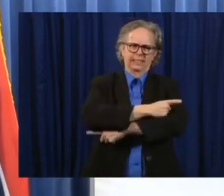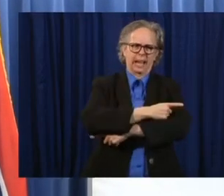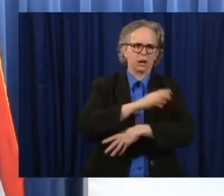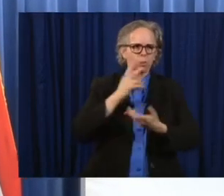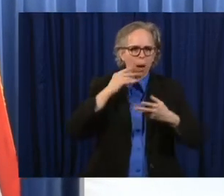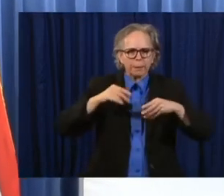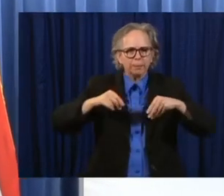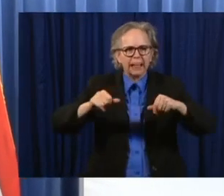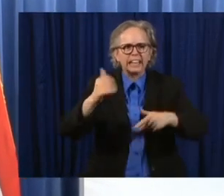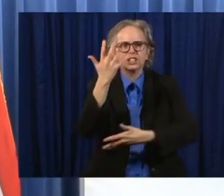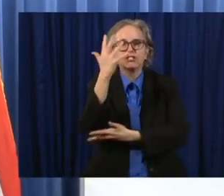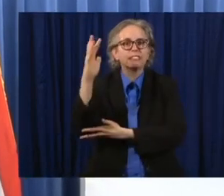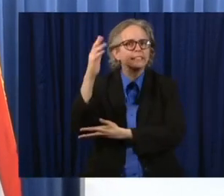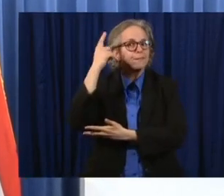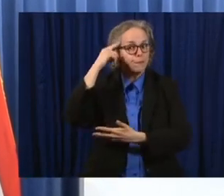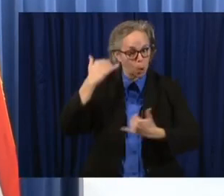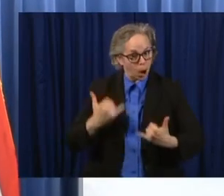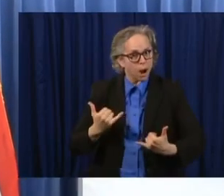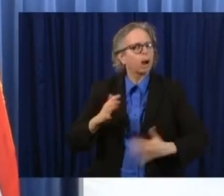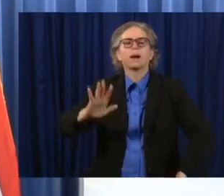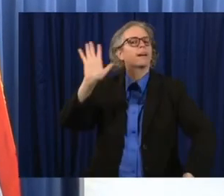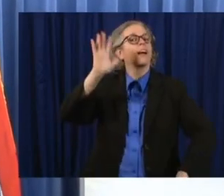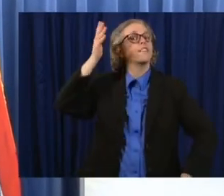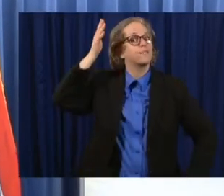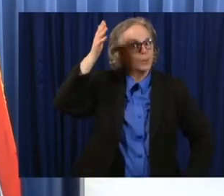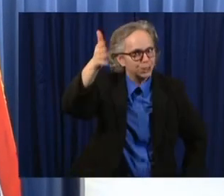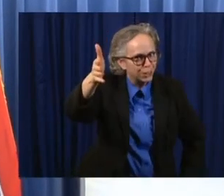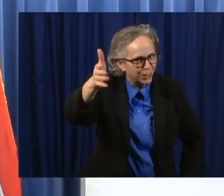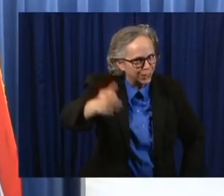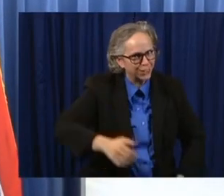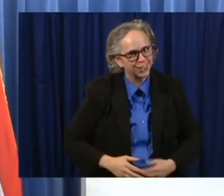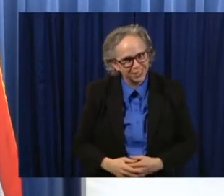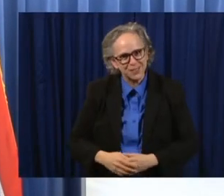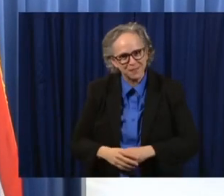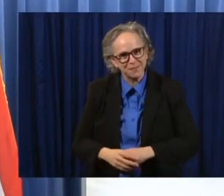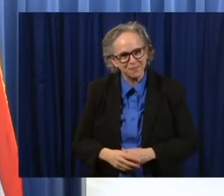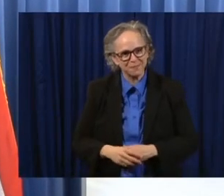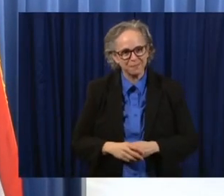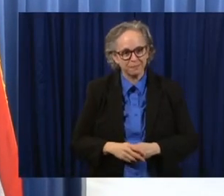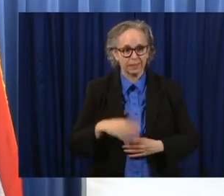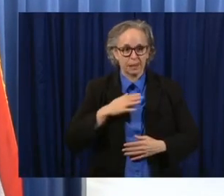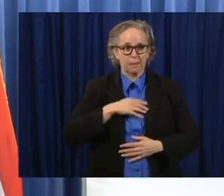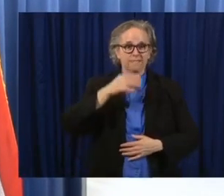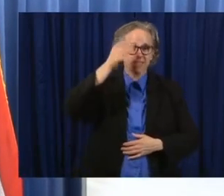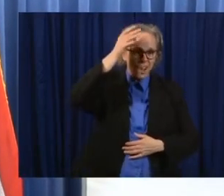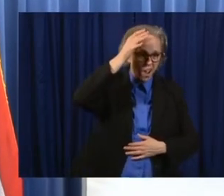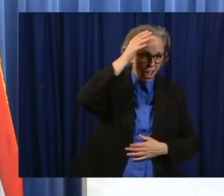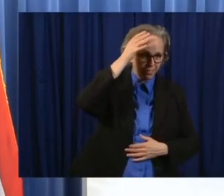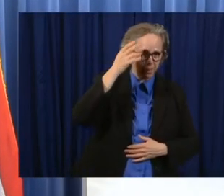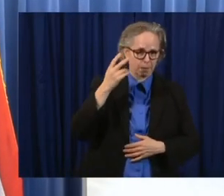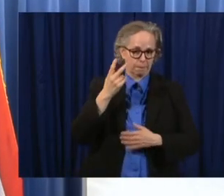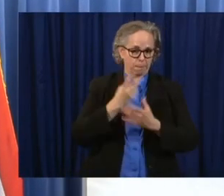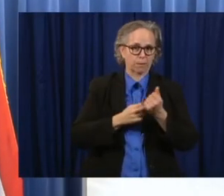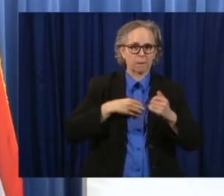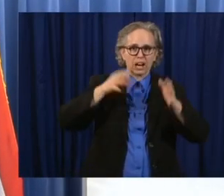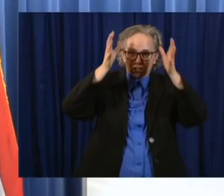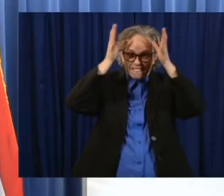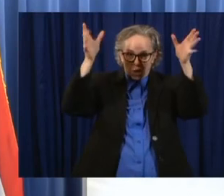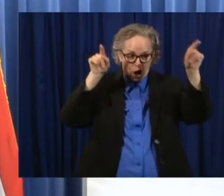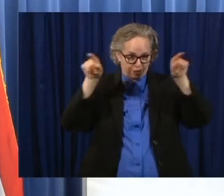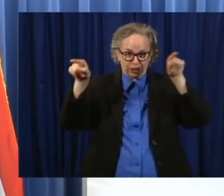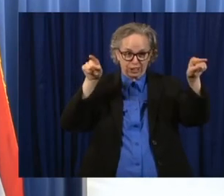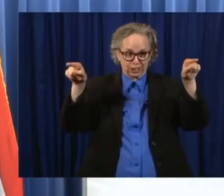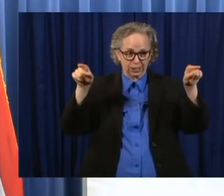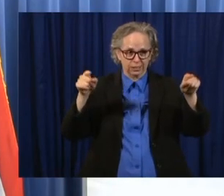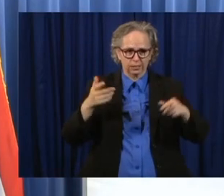is something that I learned from my father, my two grandfathers. They were all